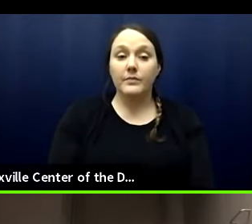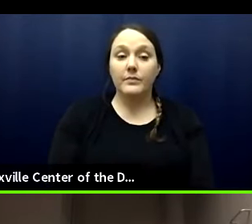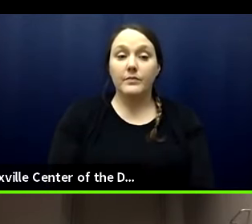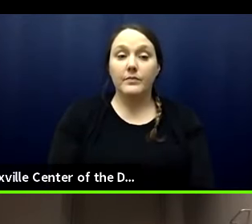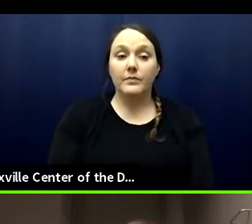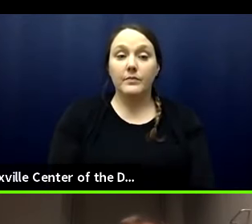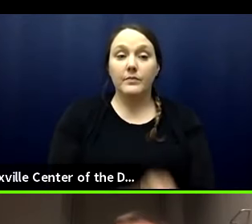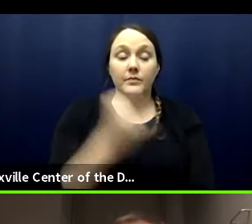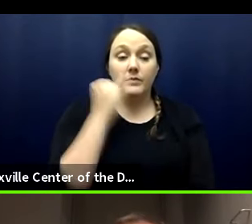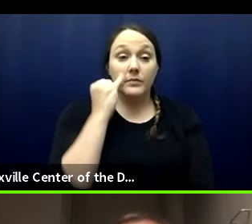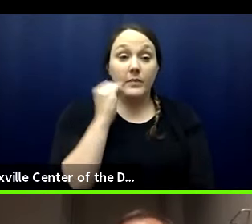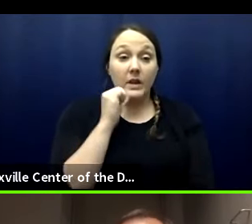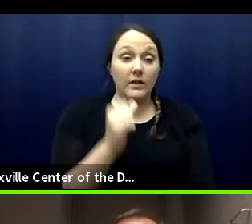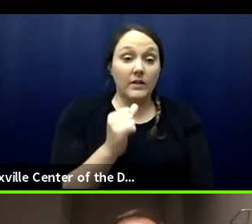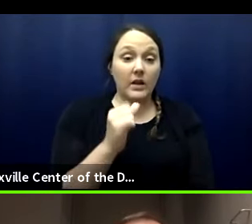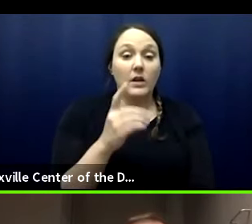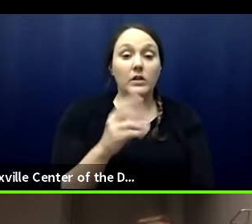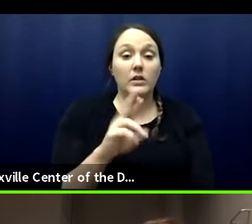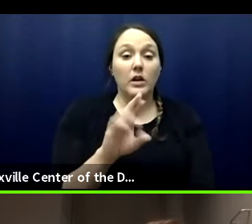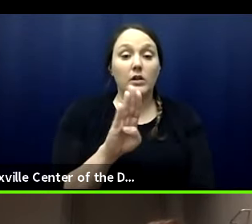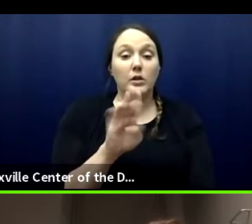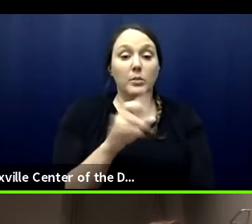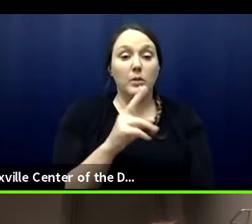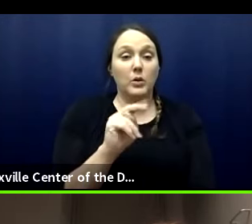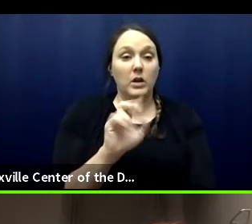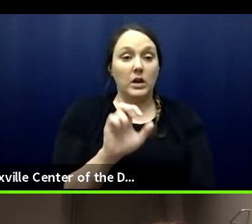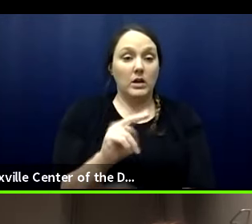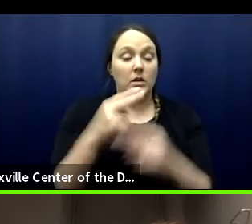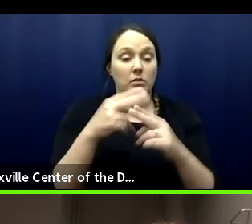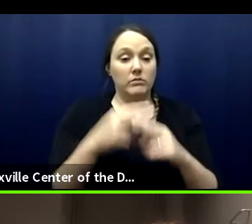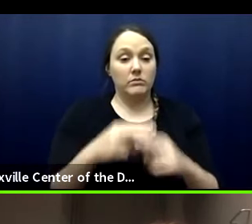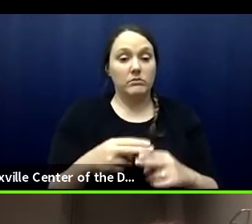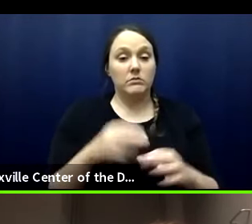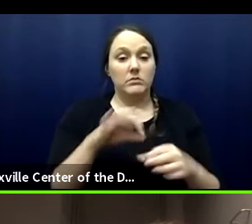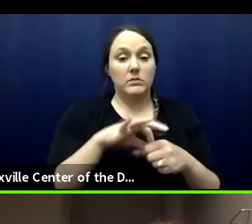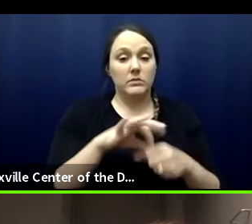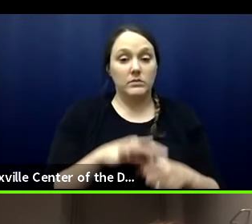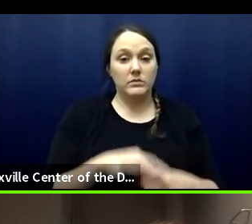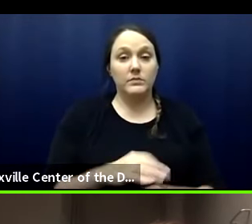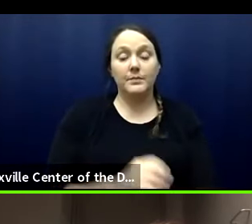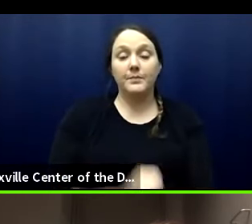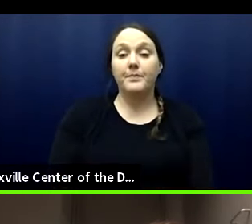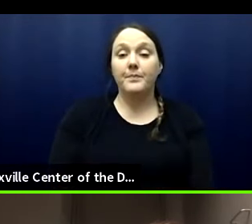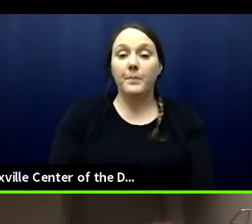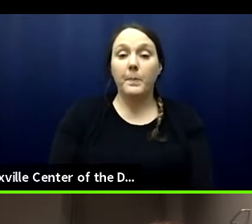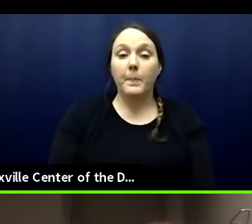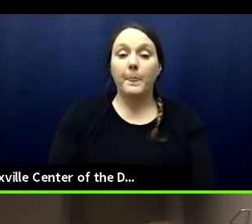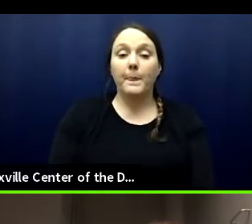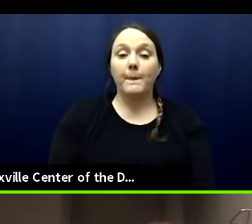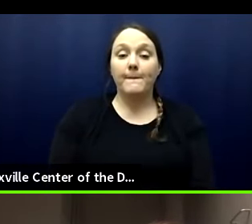If not, Dr. Buchanan, if you'll lead us in a roll call and we'll go ahead and vote.